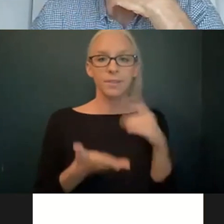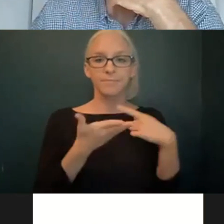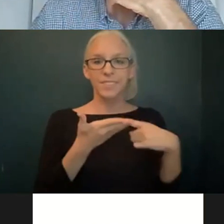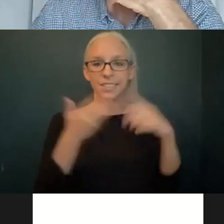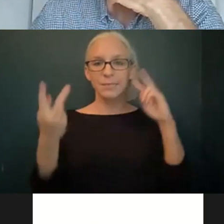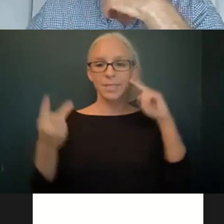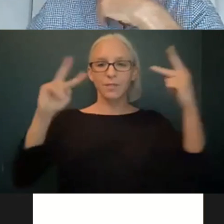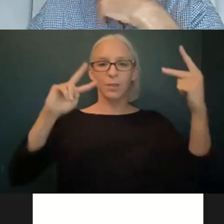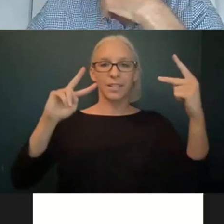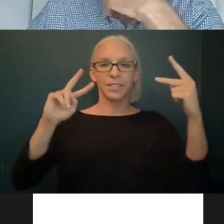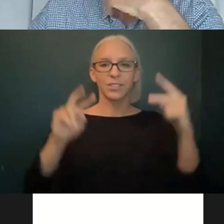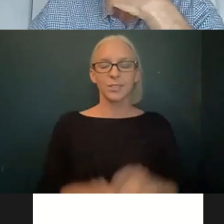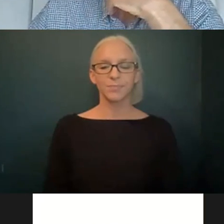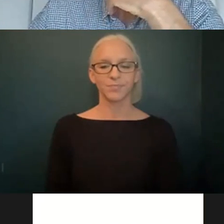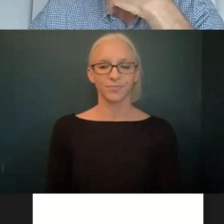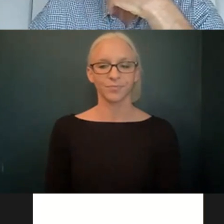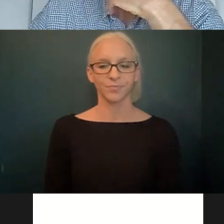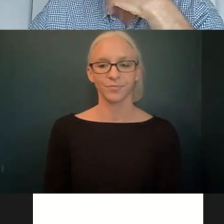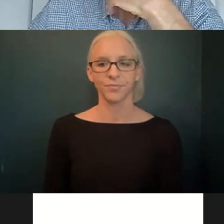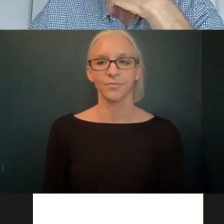misinformation that we're seeing out there.